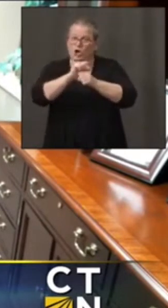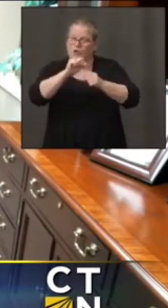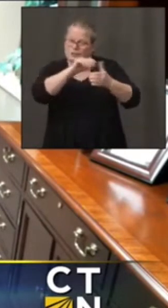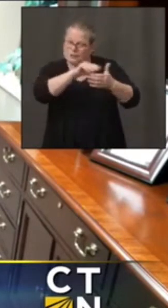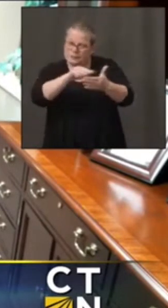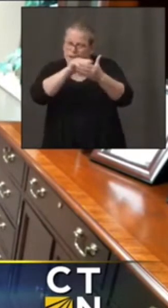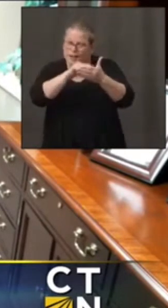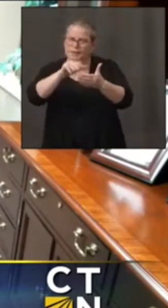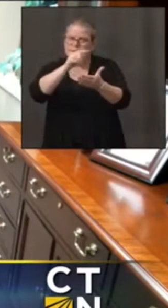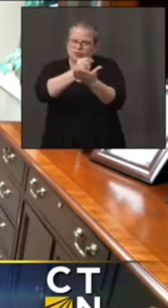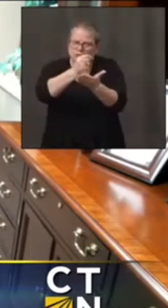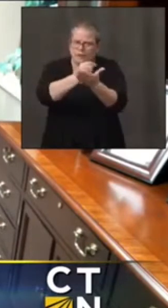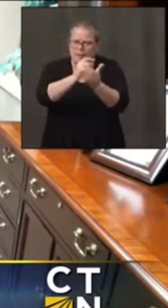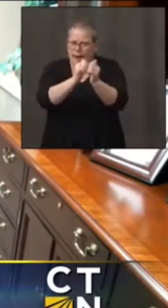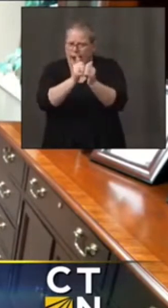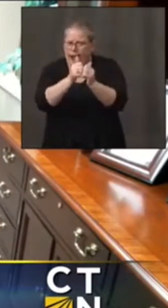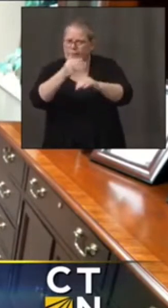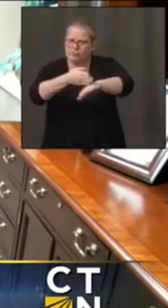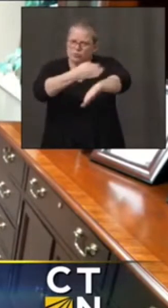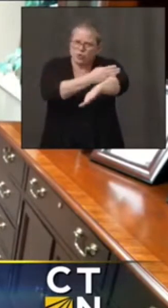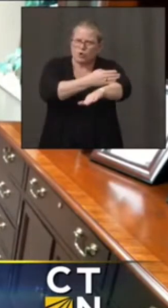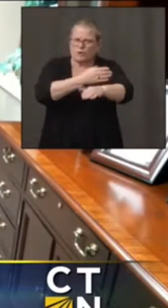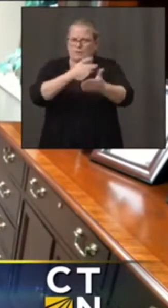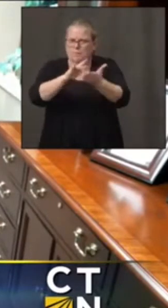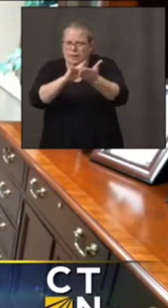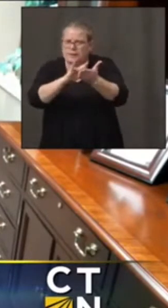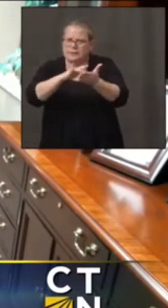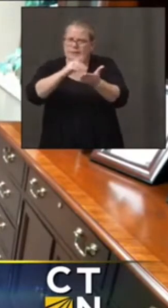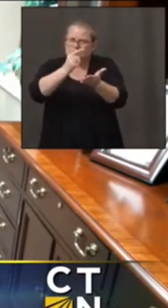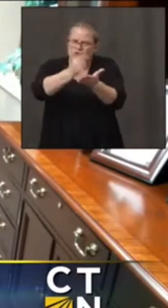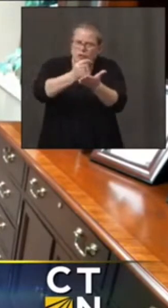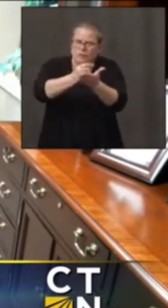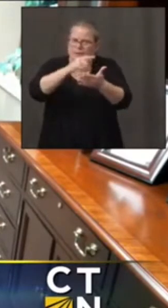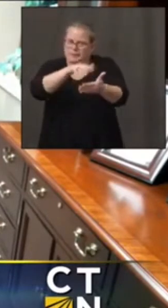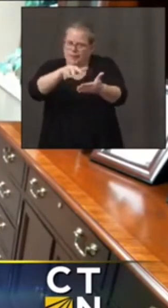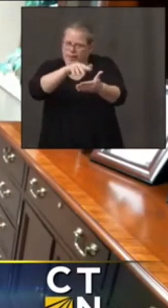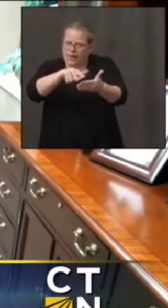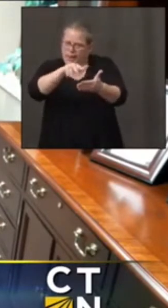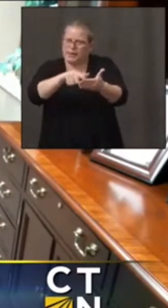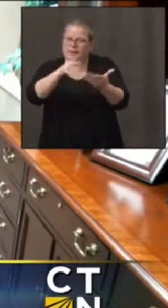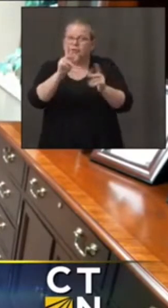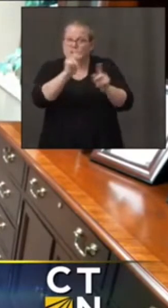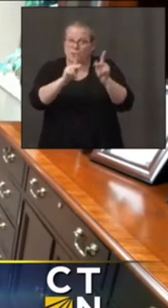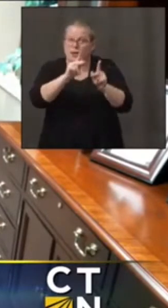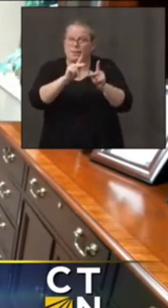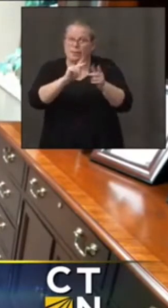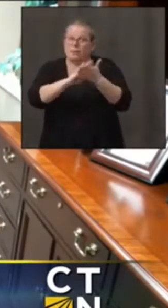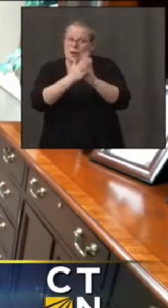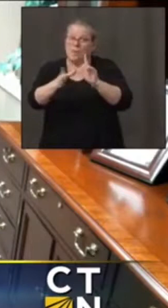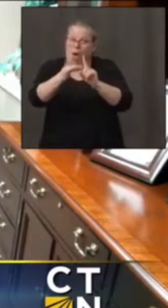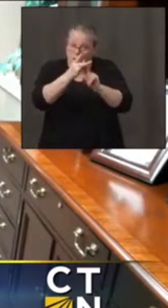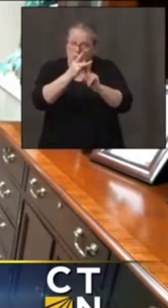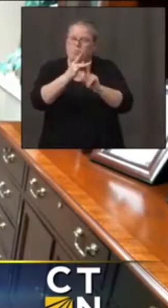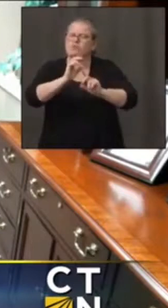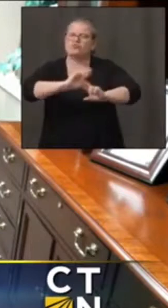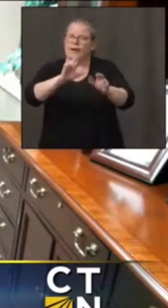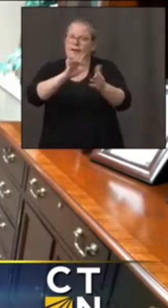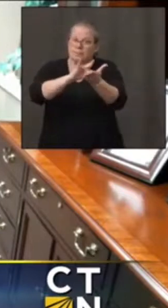get infected. We are also trying very hard to prevent people who are exposed to becoming